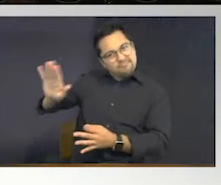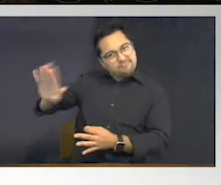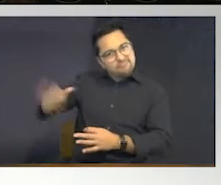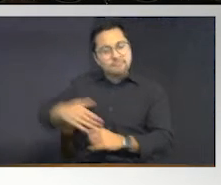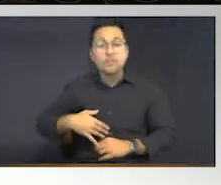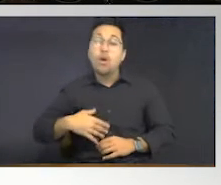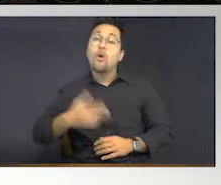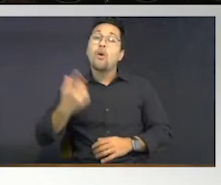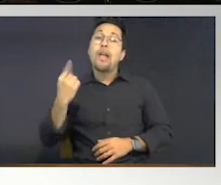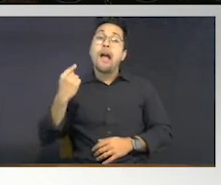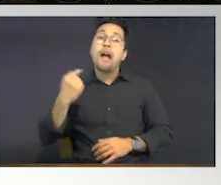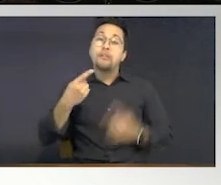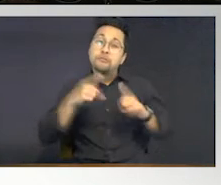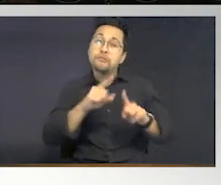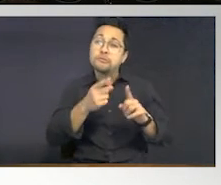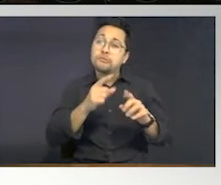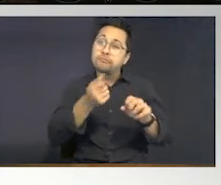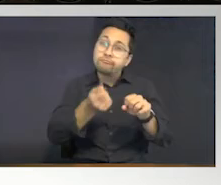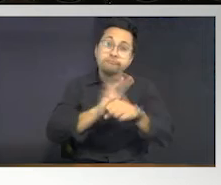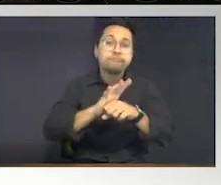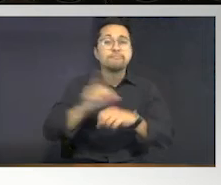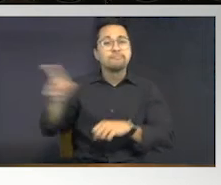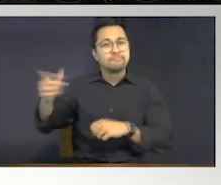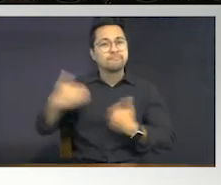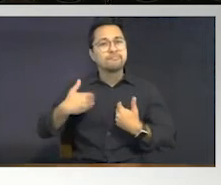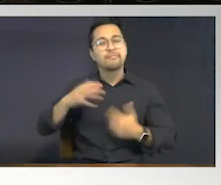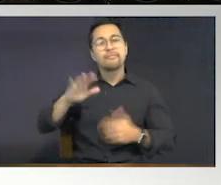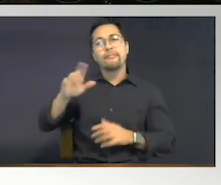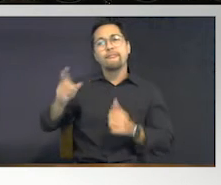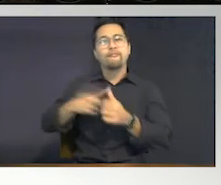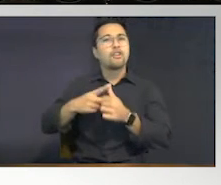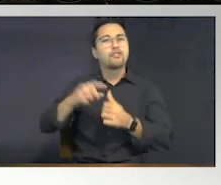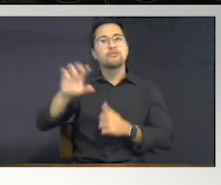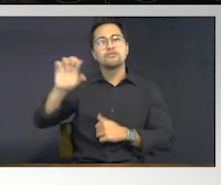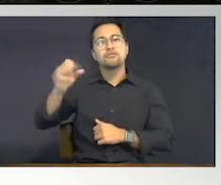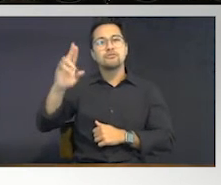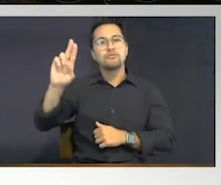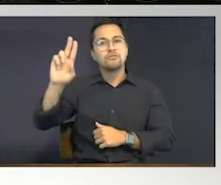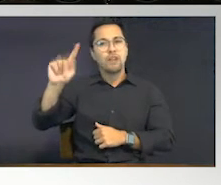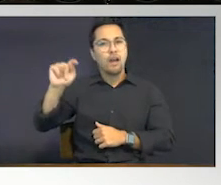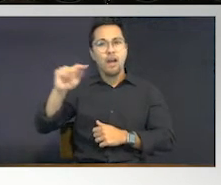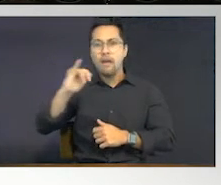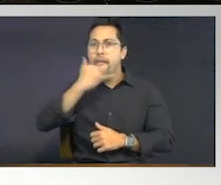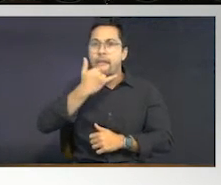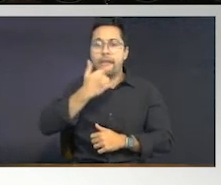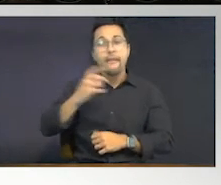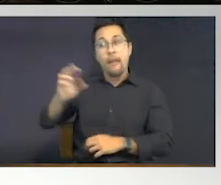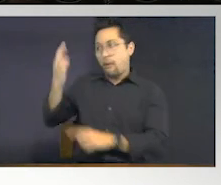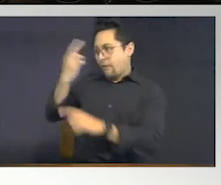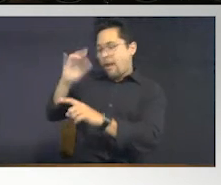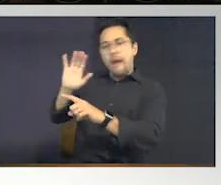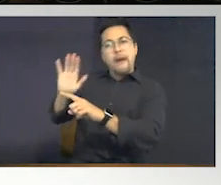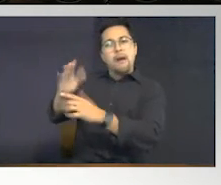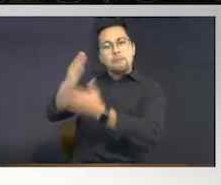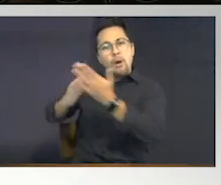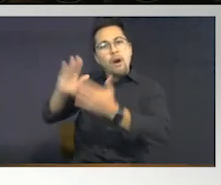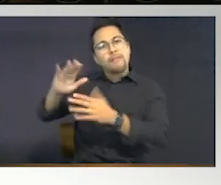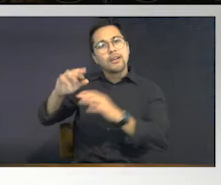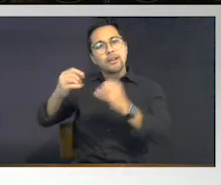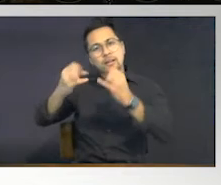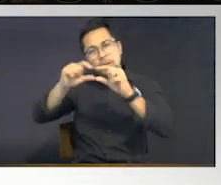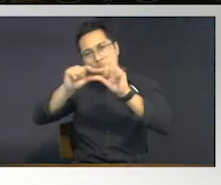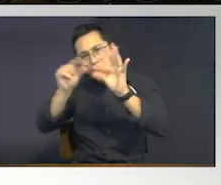had his first ever shunt malfunction, where they actually realized that a part of his tube